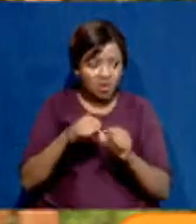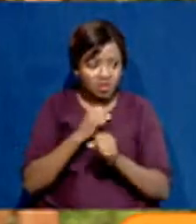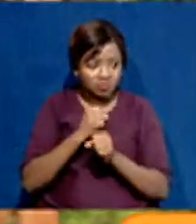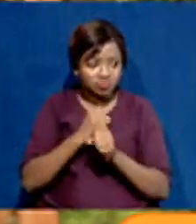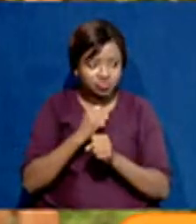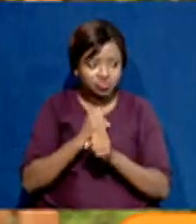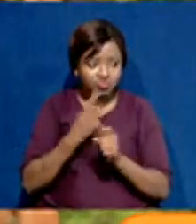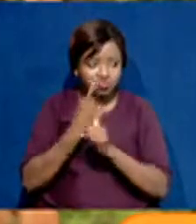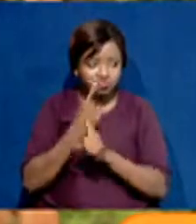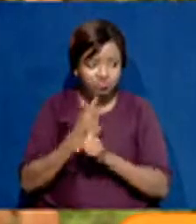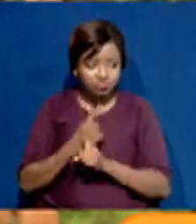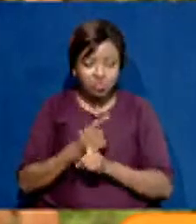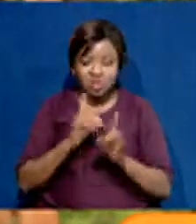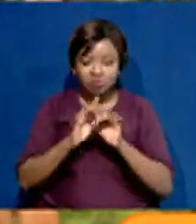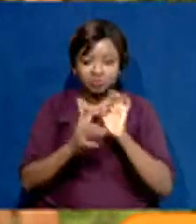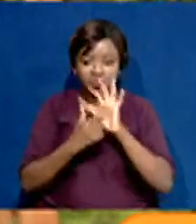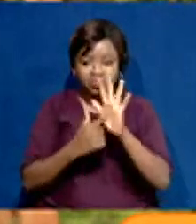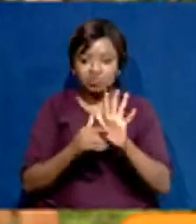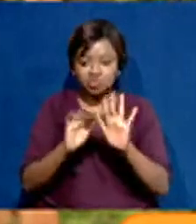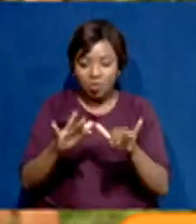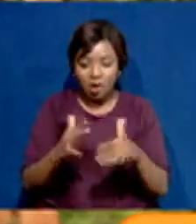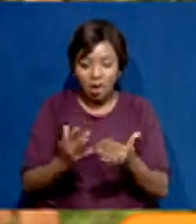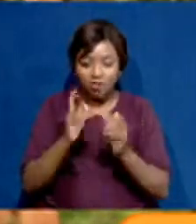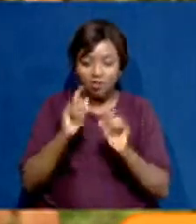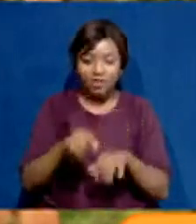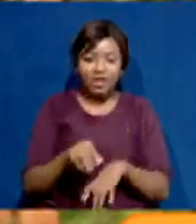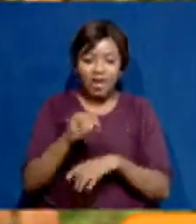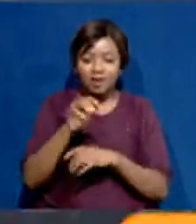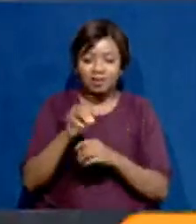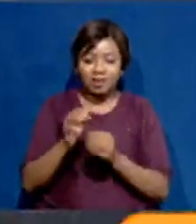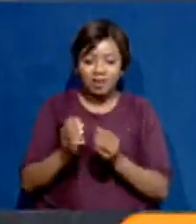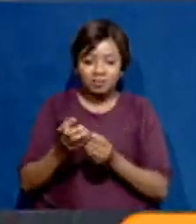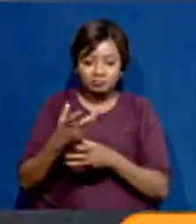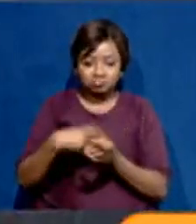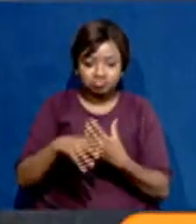them how to mulch their crops.